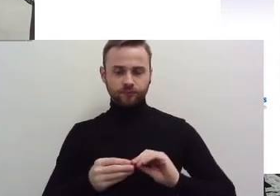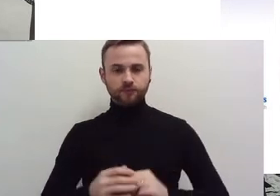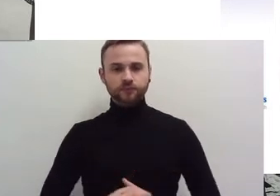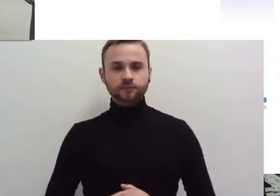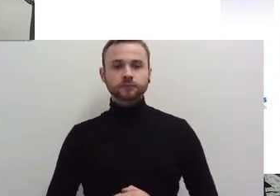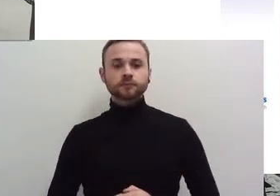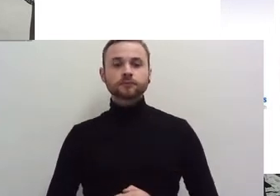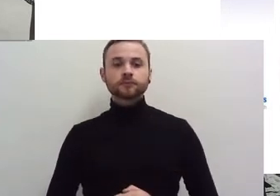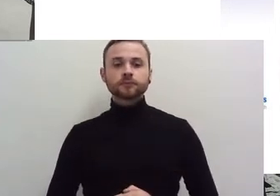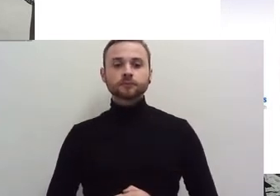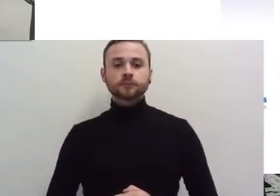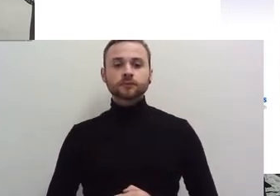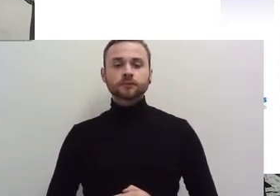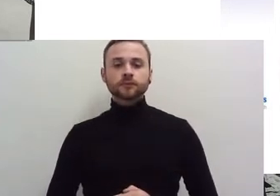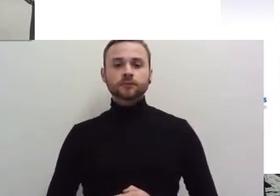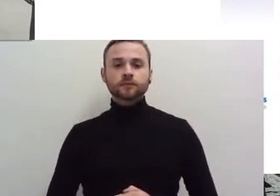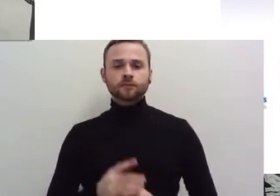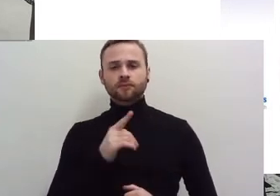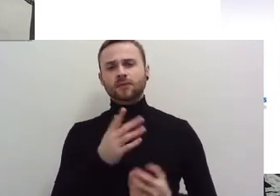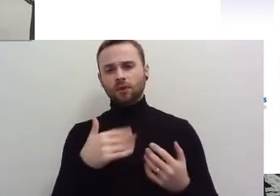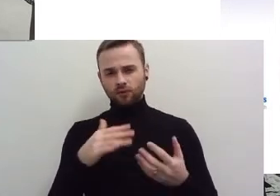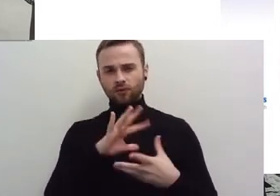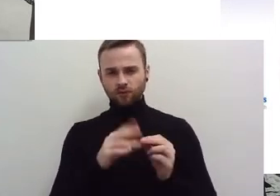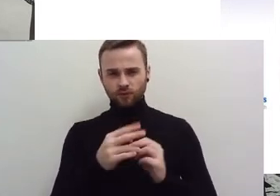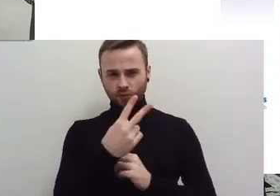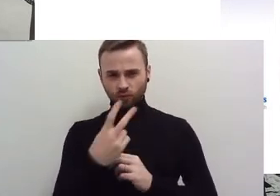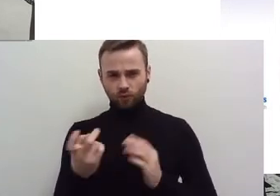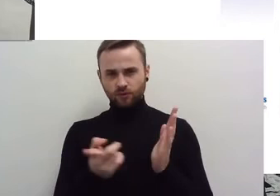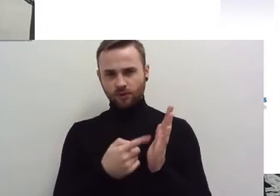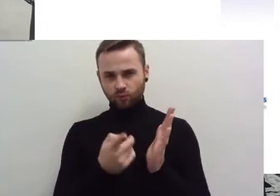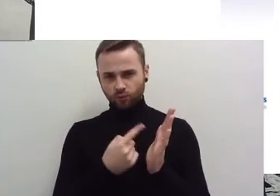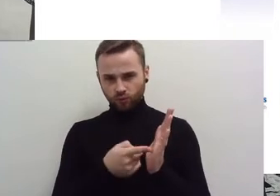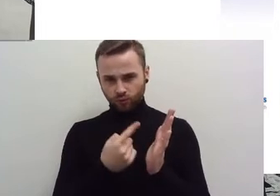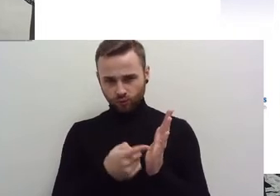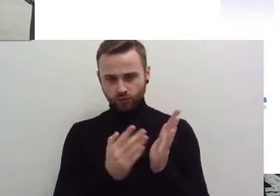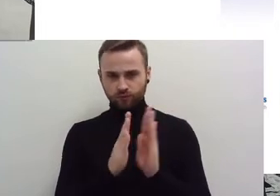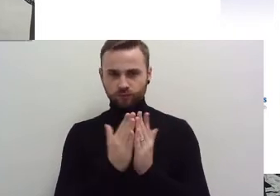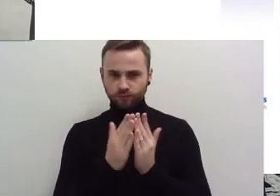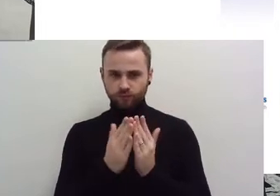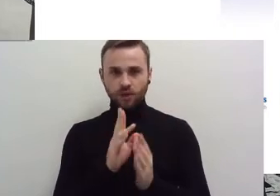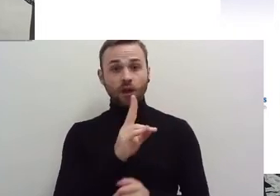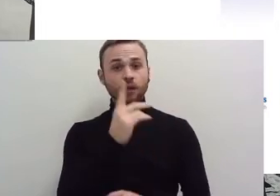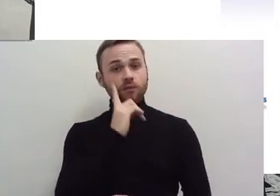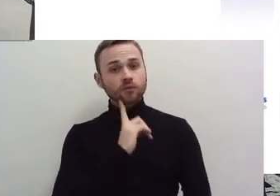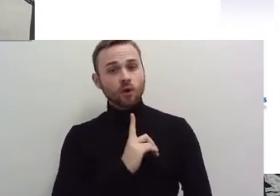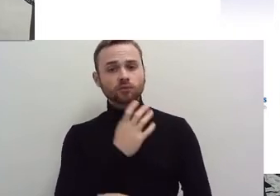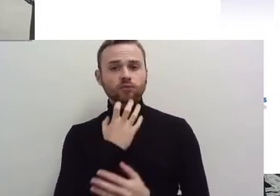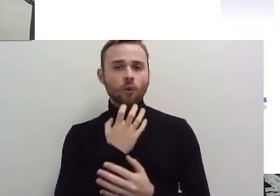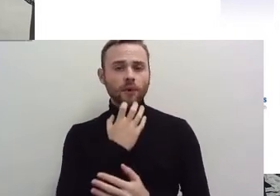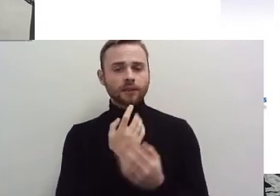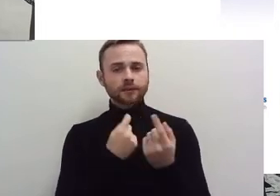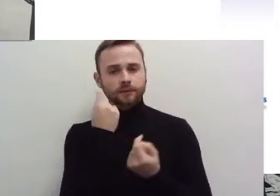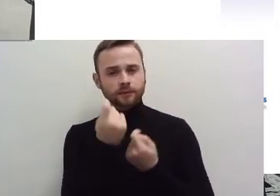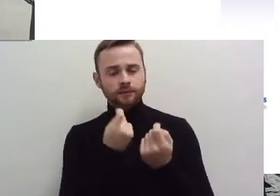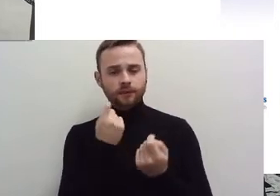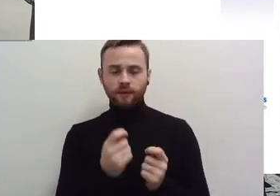I just encourage you, if you are interested in learning more about how things are working in the Nordic countries,